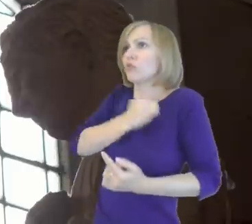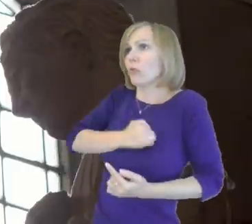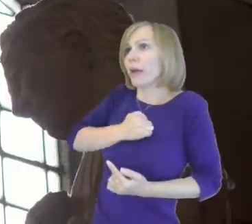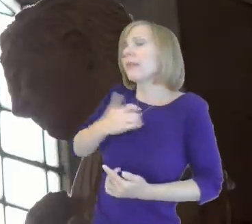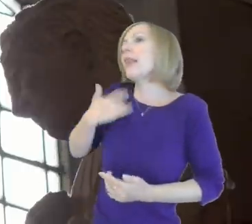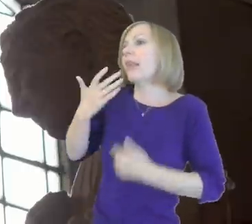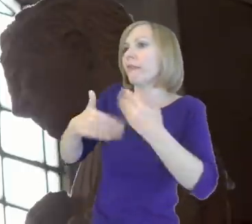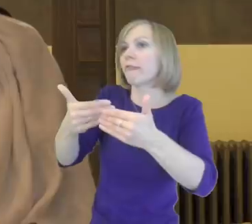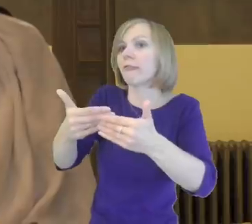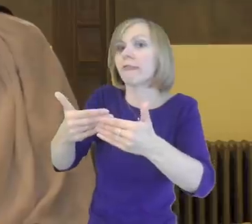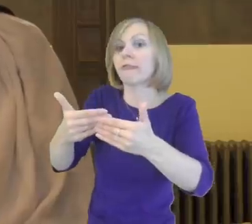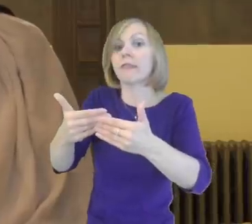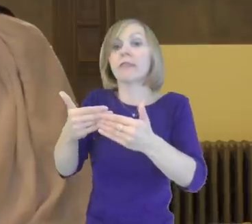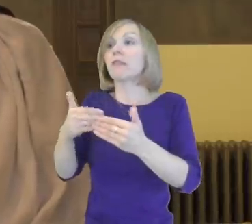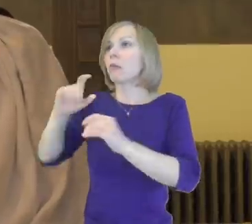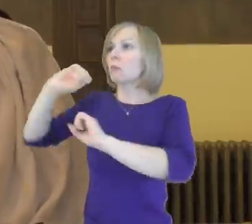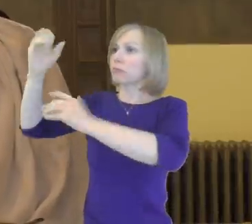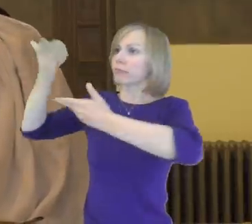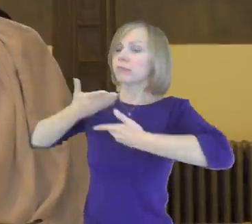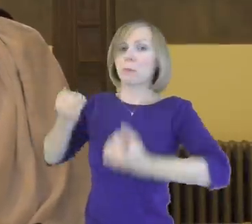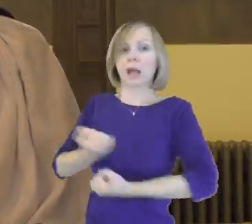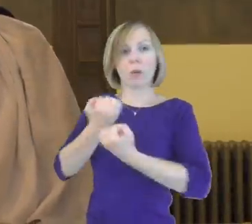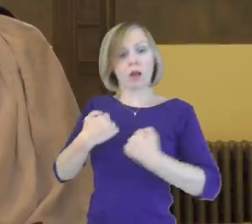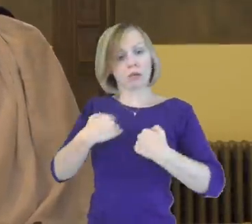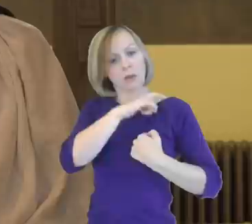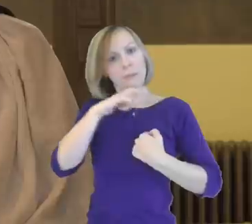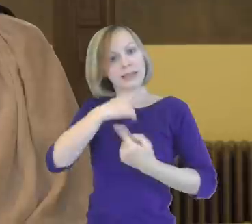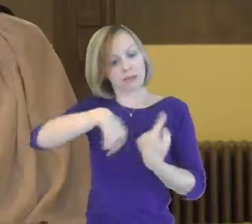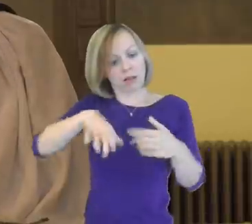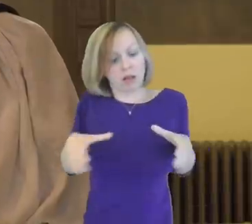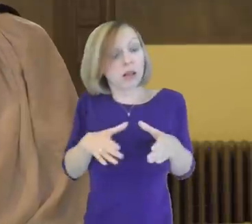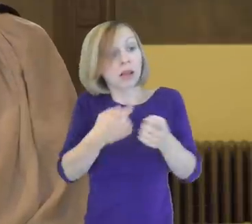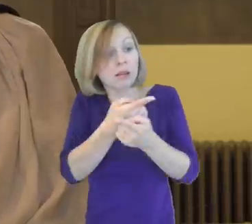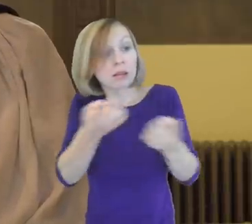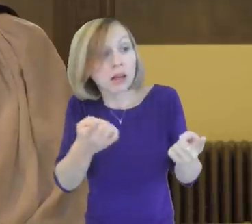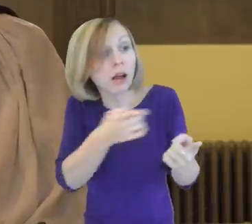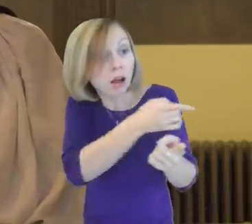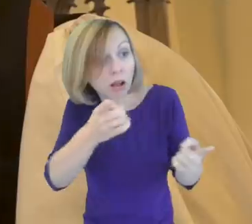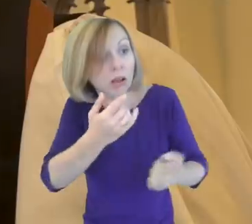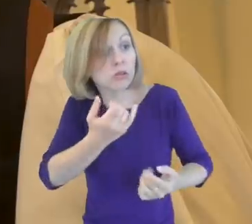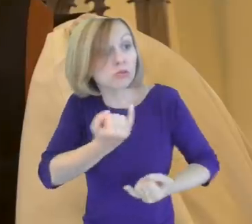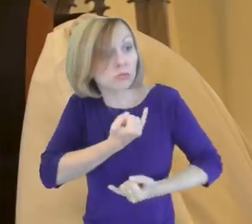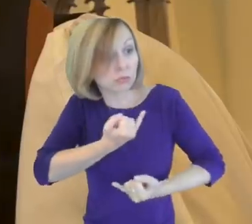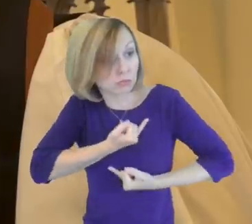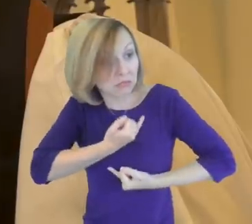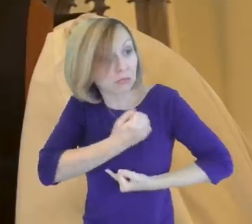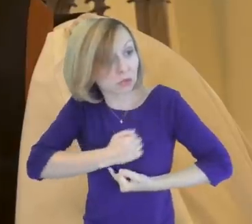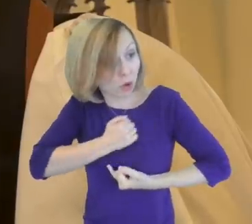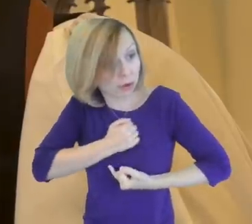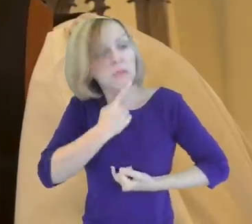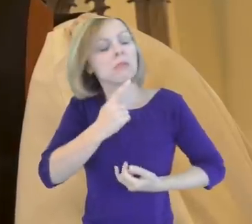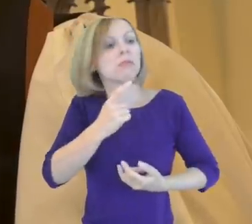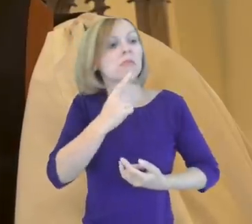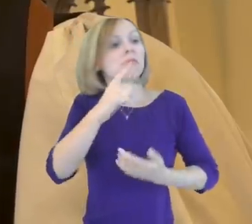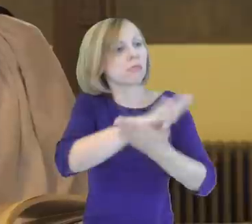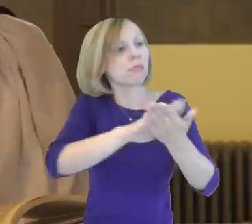and commandment to his ministers to declare and pronounce to his people, being penitent, the absolution and remission of their sins, he pardoneth